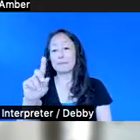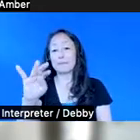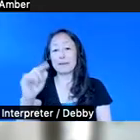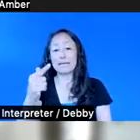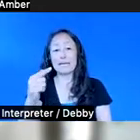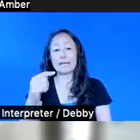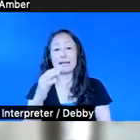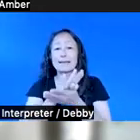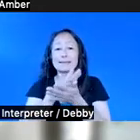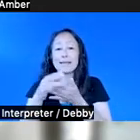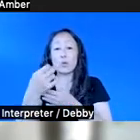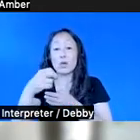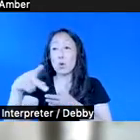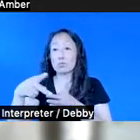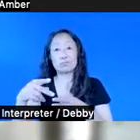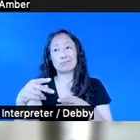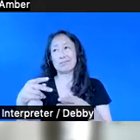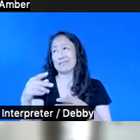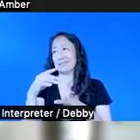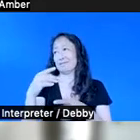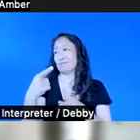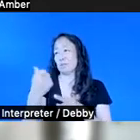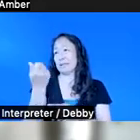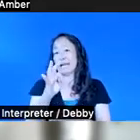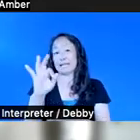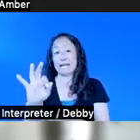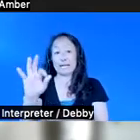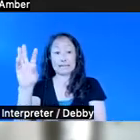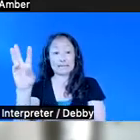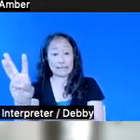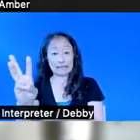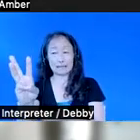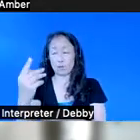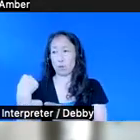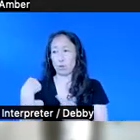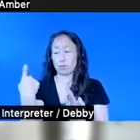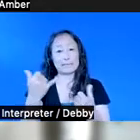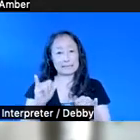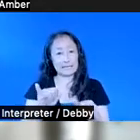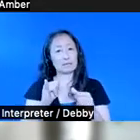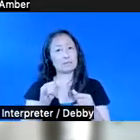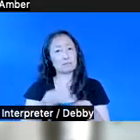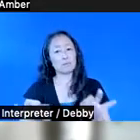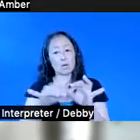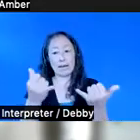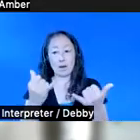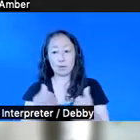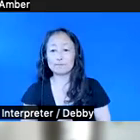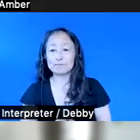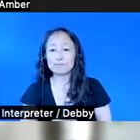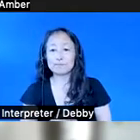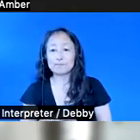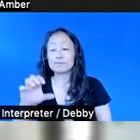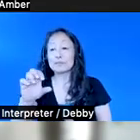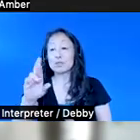Nicole, Mary posted in the chat, can you address what advocacy looks like when supporting someone, a survivor, and it becomes apparent